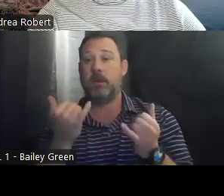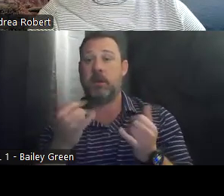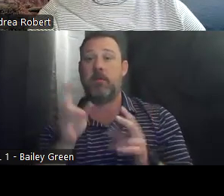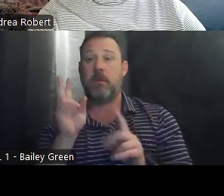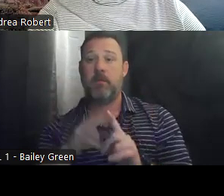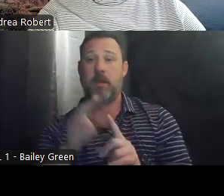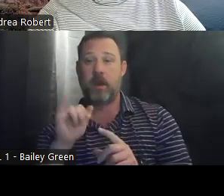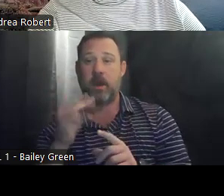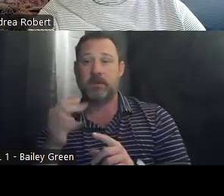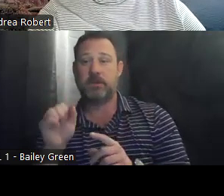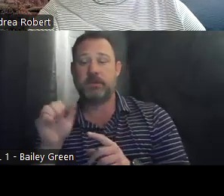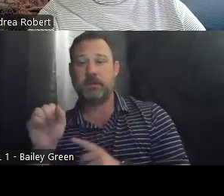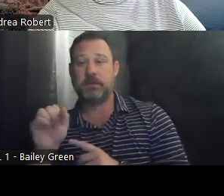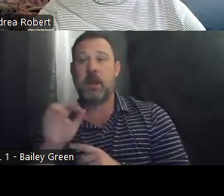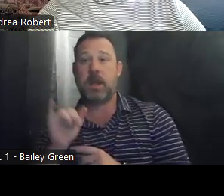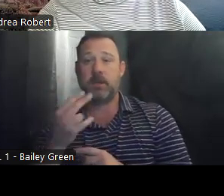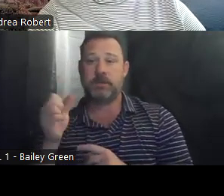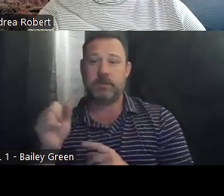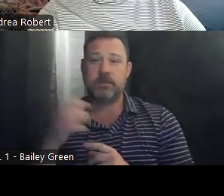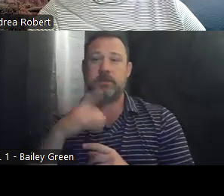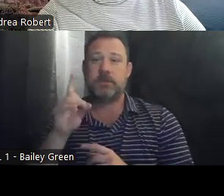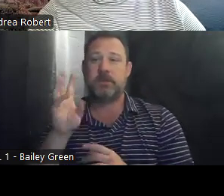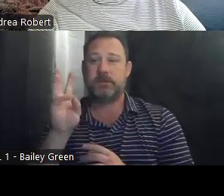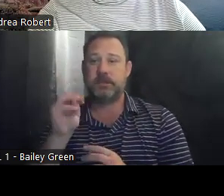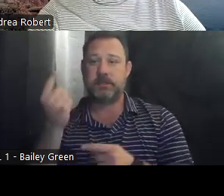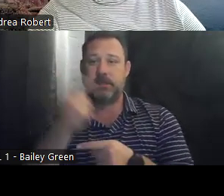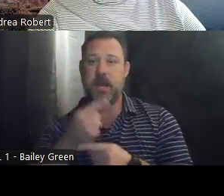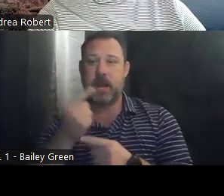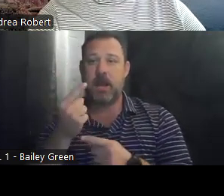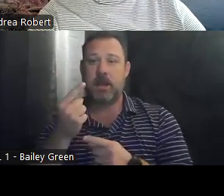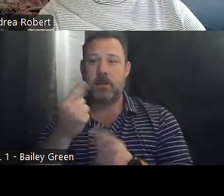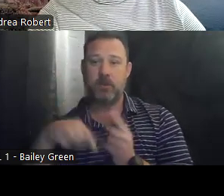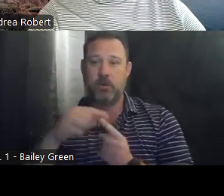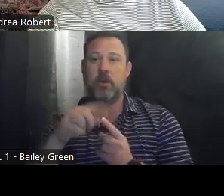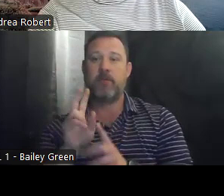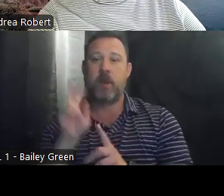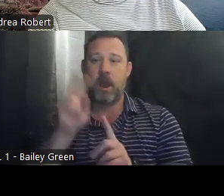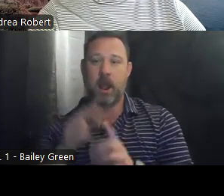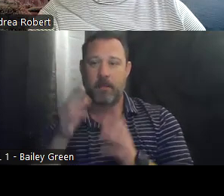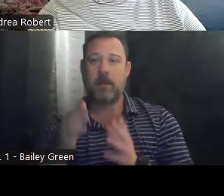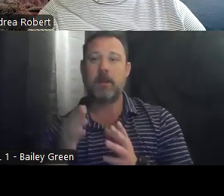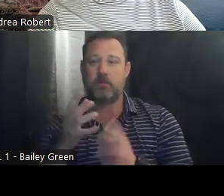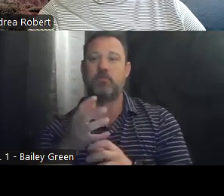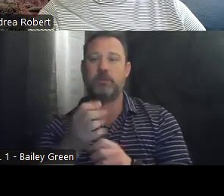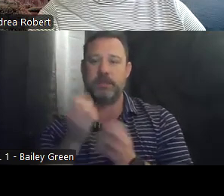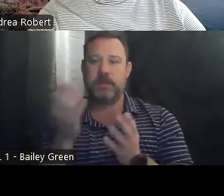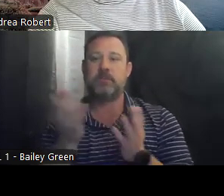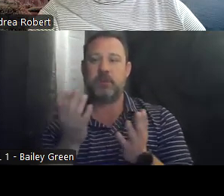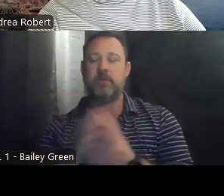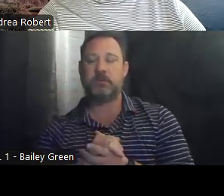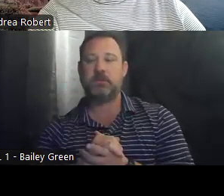for IHSS. IHSS has a 60-day turnaround from applicant to actually receiving